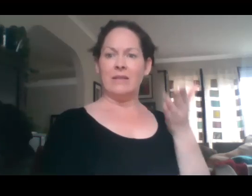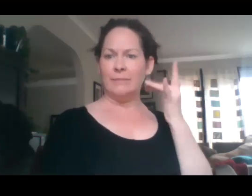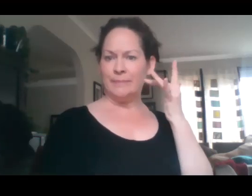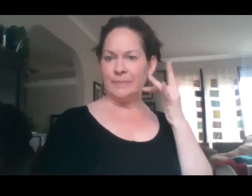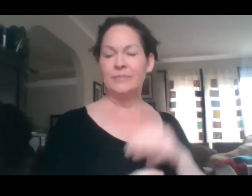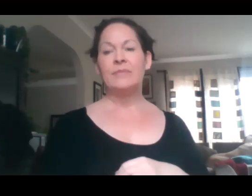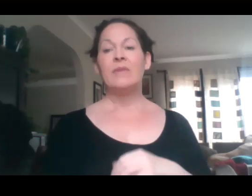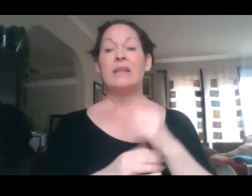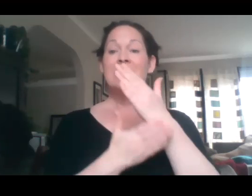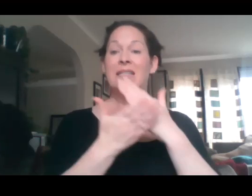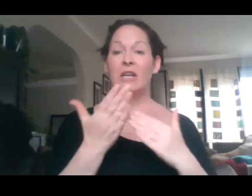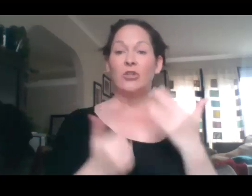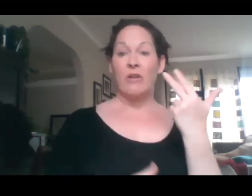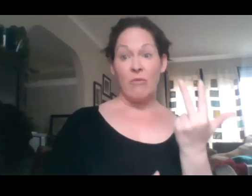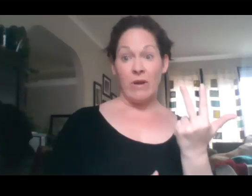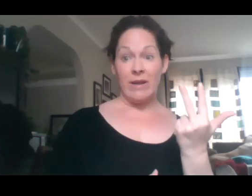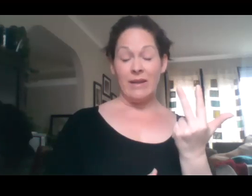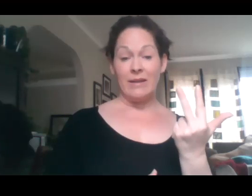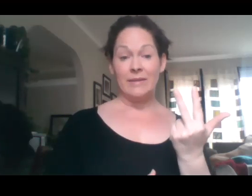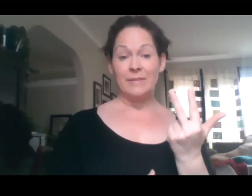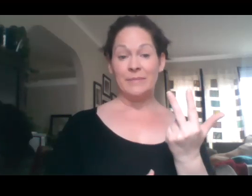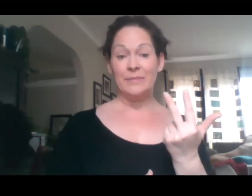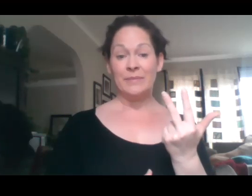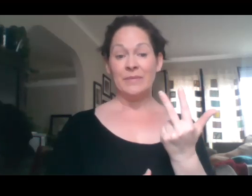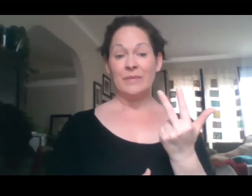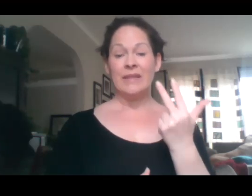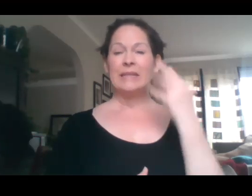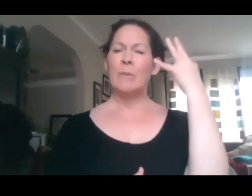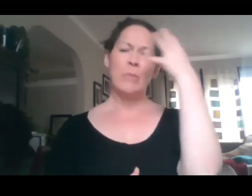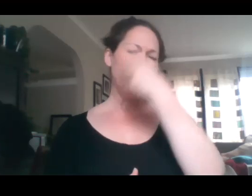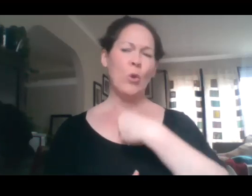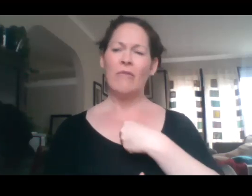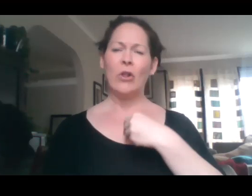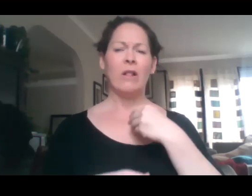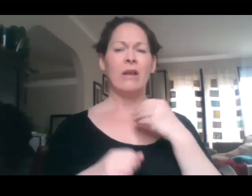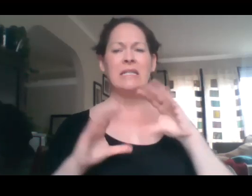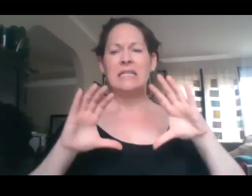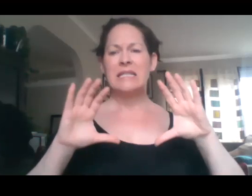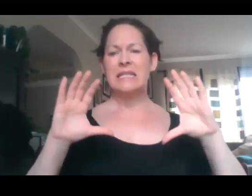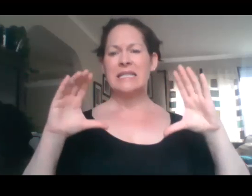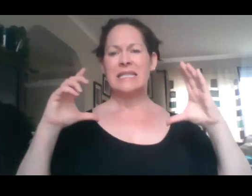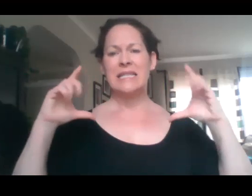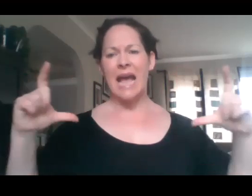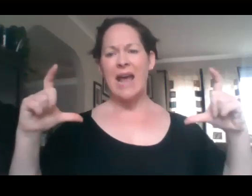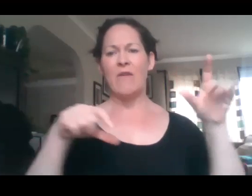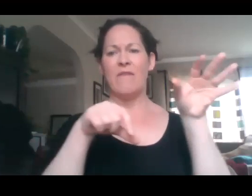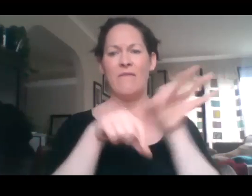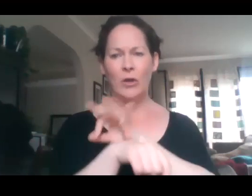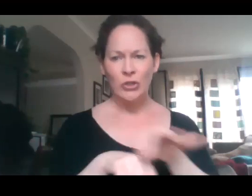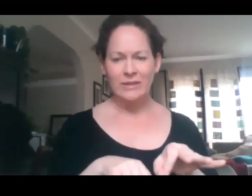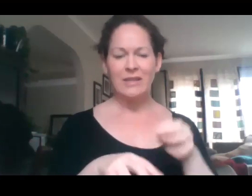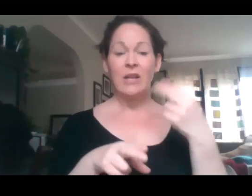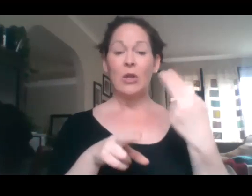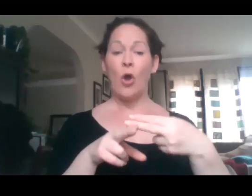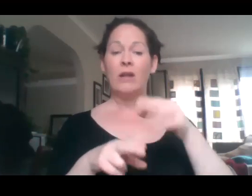3 here, and we're going to start dealing with a beautiful set of functions, probably one of the most useful set of functions around, which are exponential models.